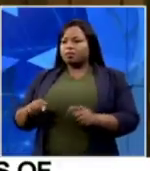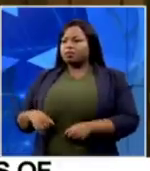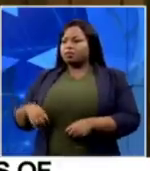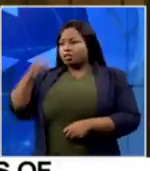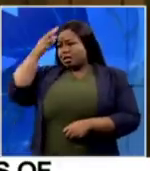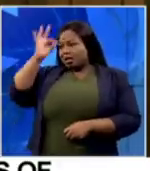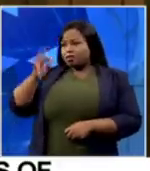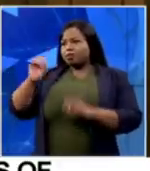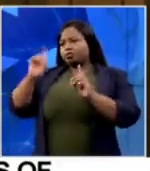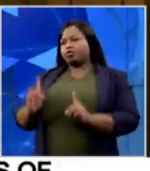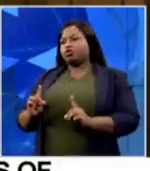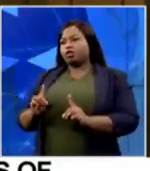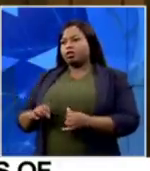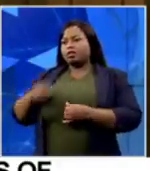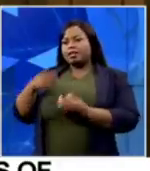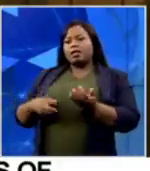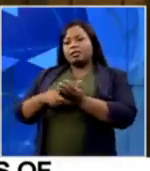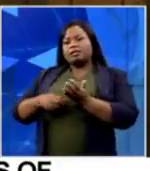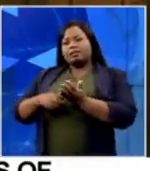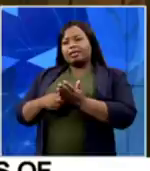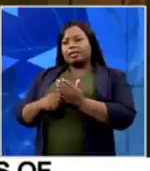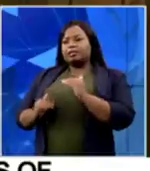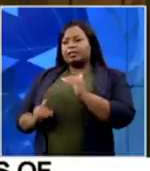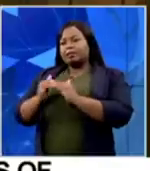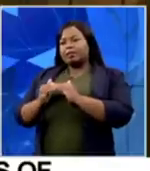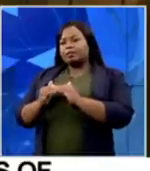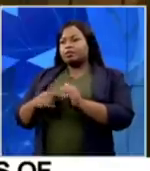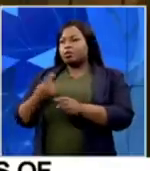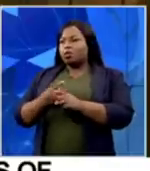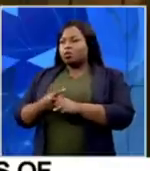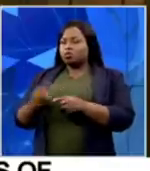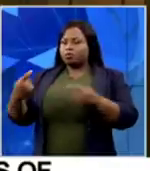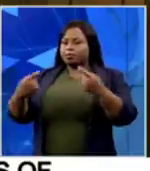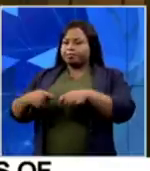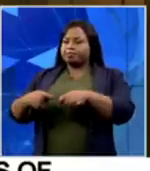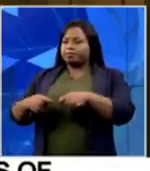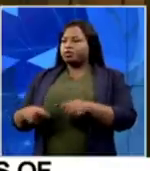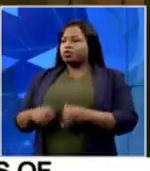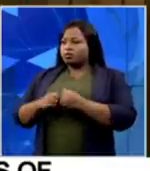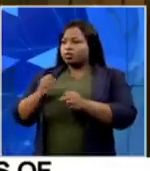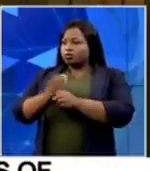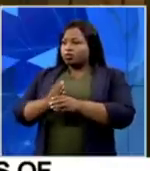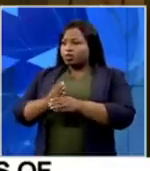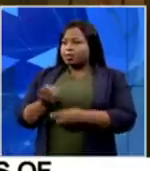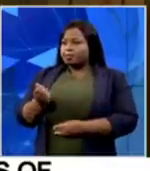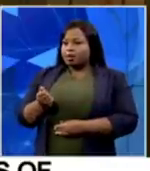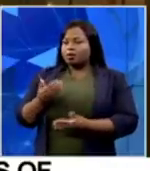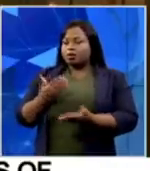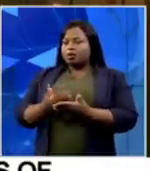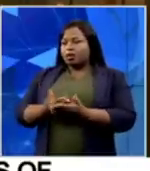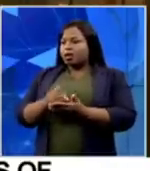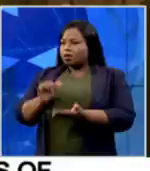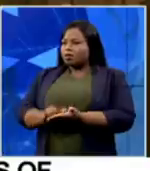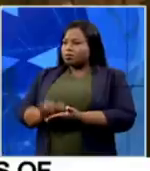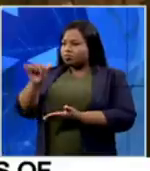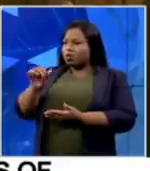sure the prices are capped so they're not unreasonable. But we do ask passengers to make a contribution to ensure that money goes the full way to getting all